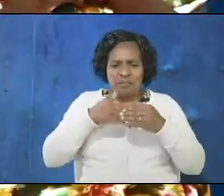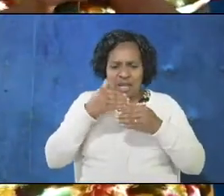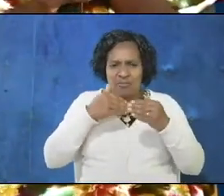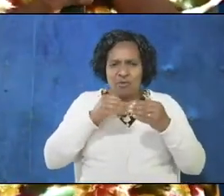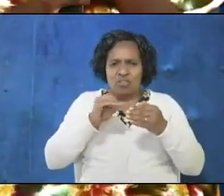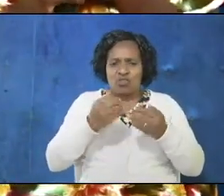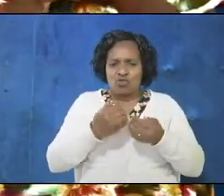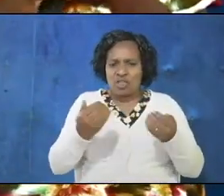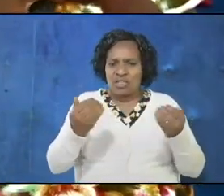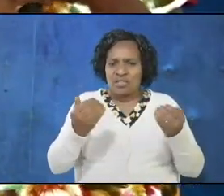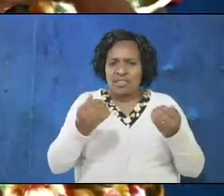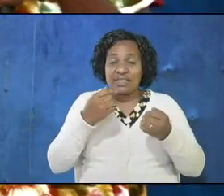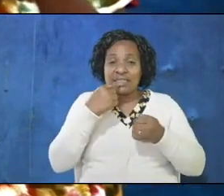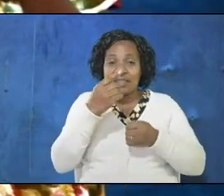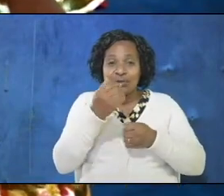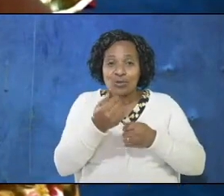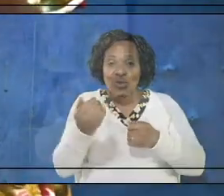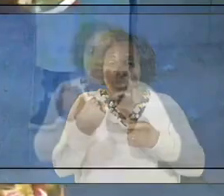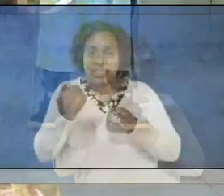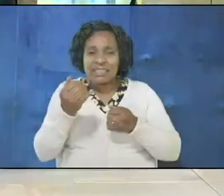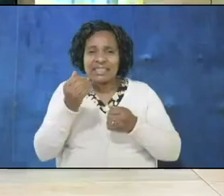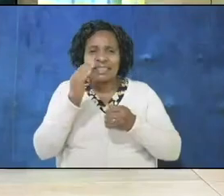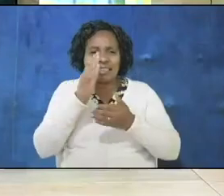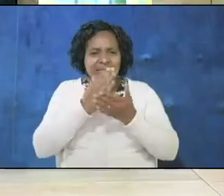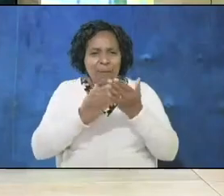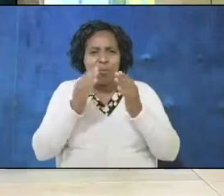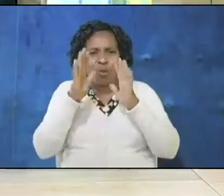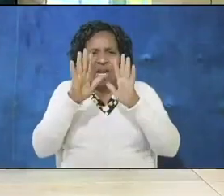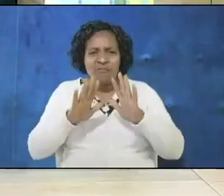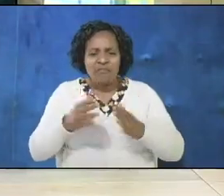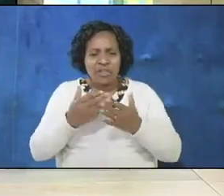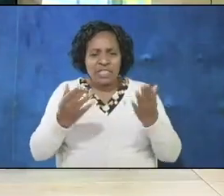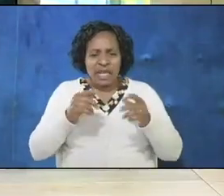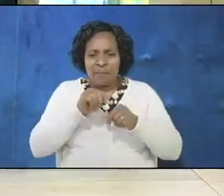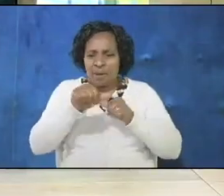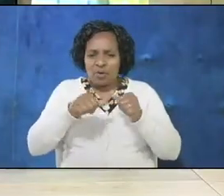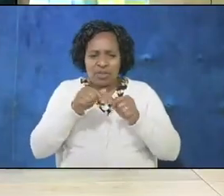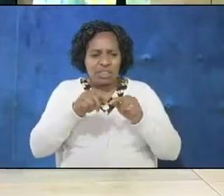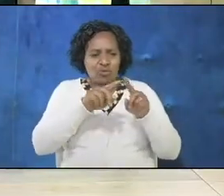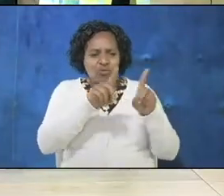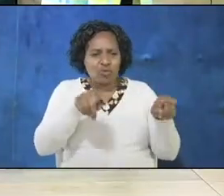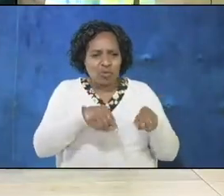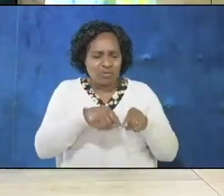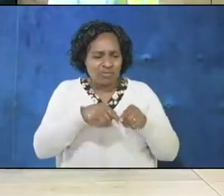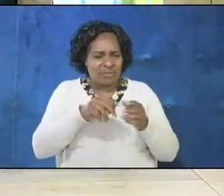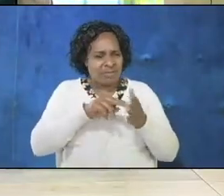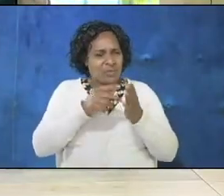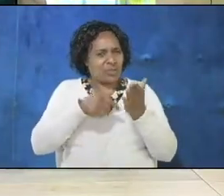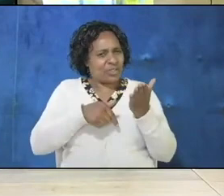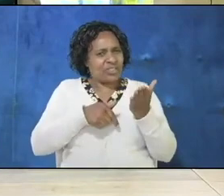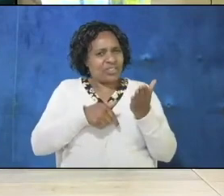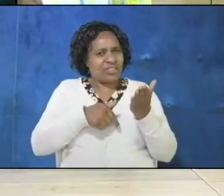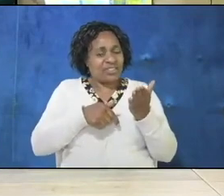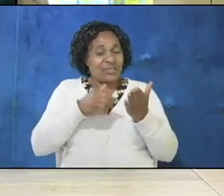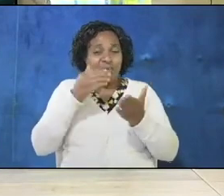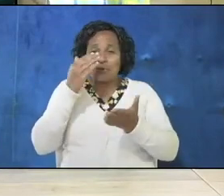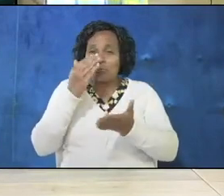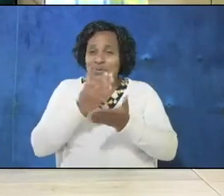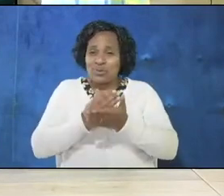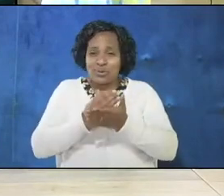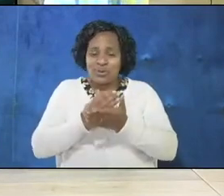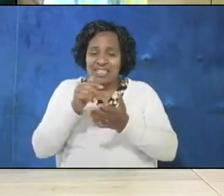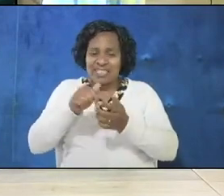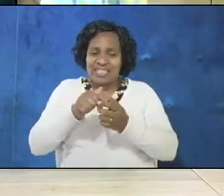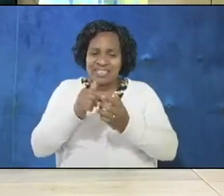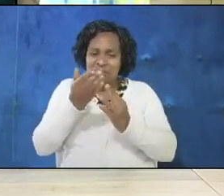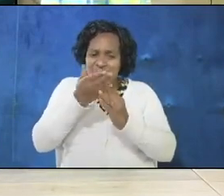children. Can we tell the children of some wonderful things about this room? Oh, I mean, in fact, in the